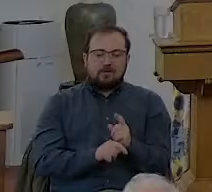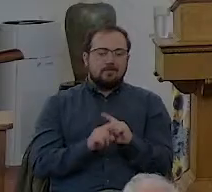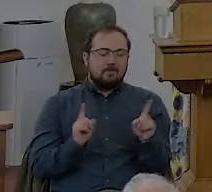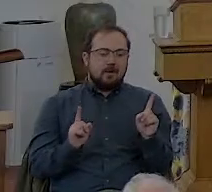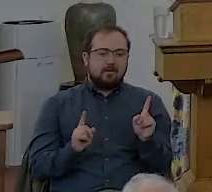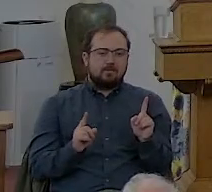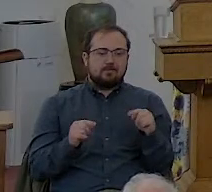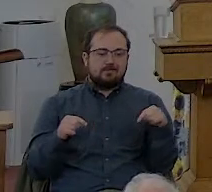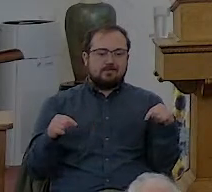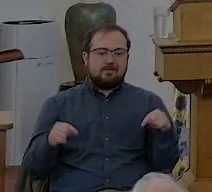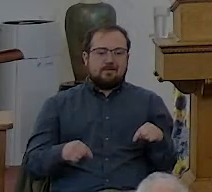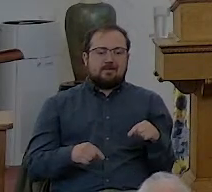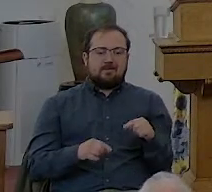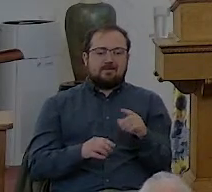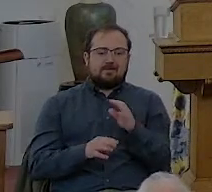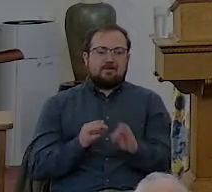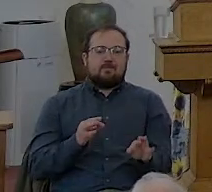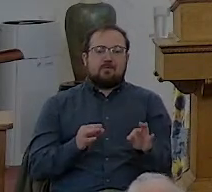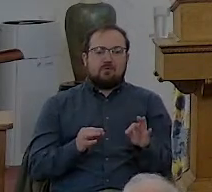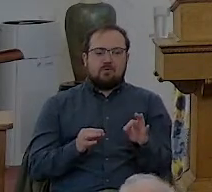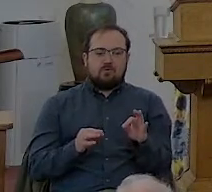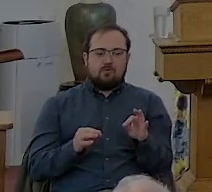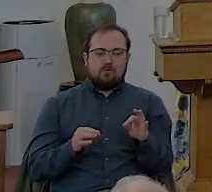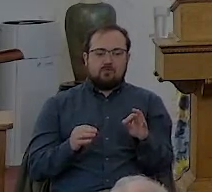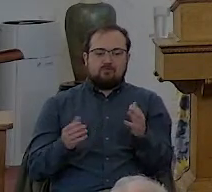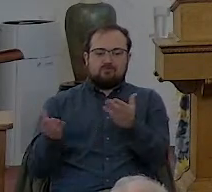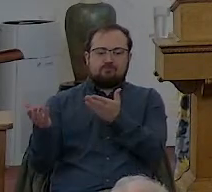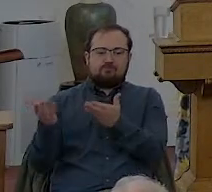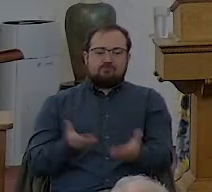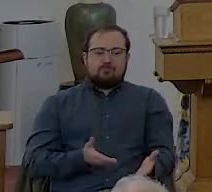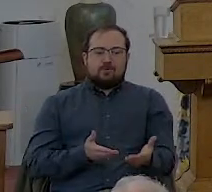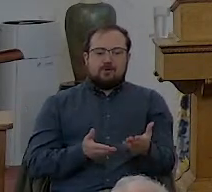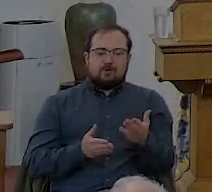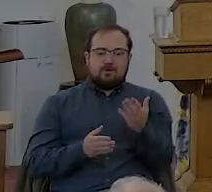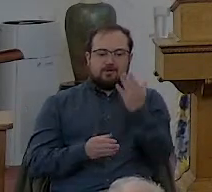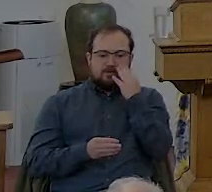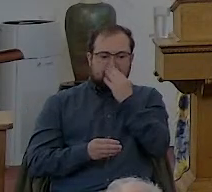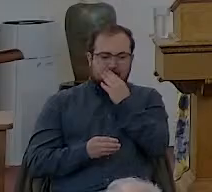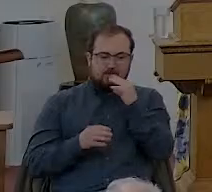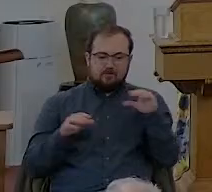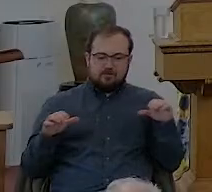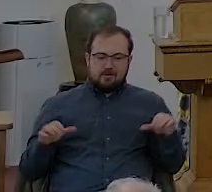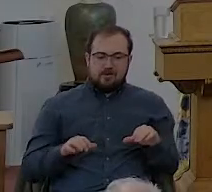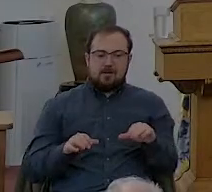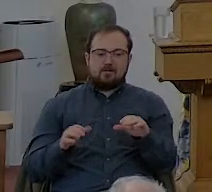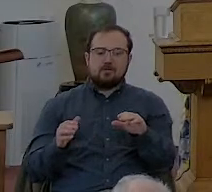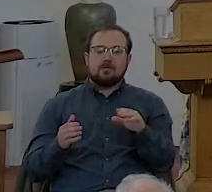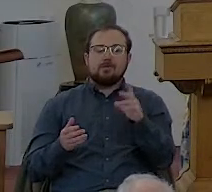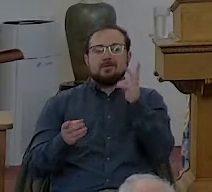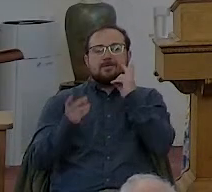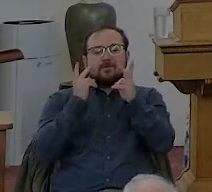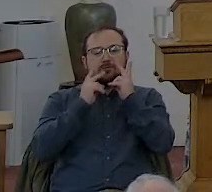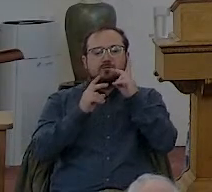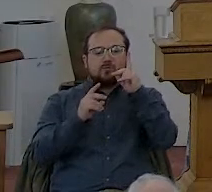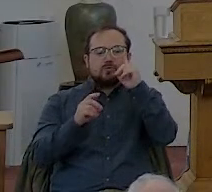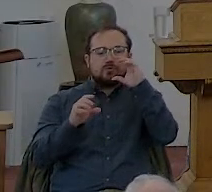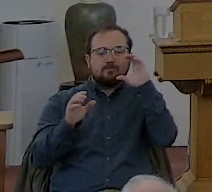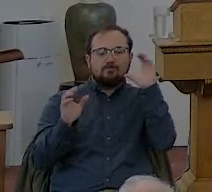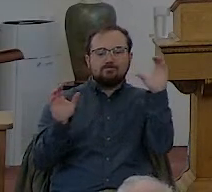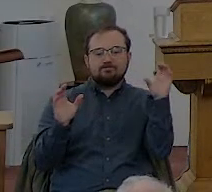However, this simple act of bringing a flower provided a strong visual image